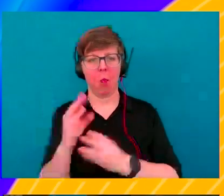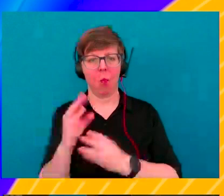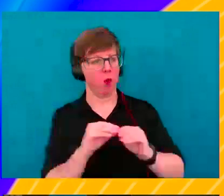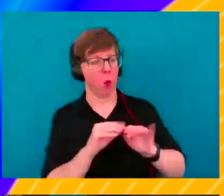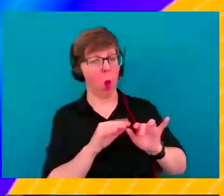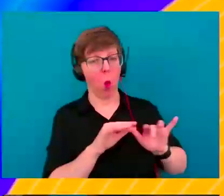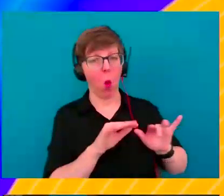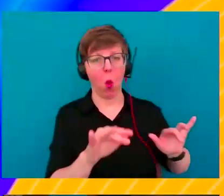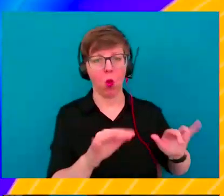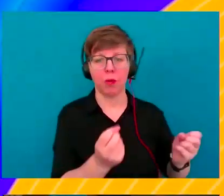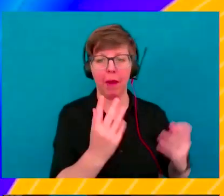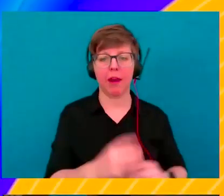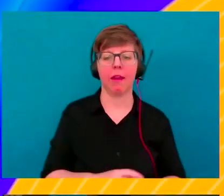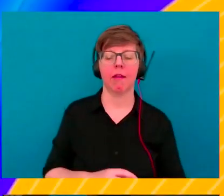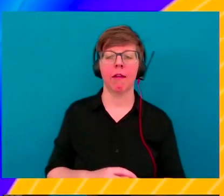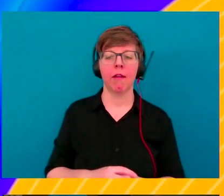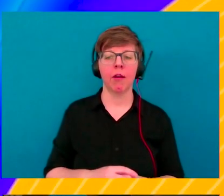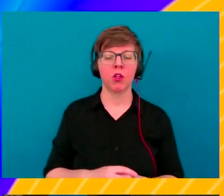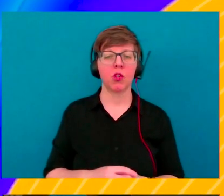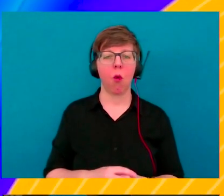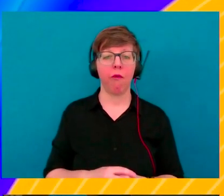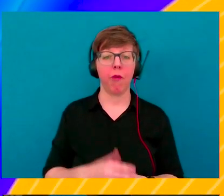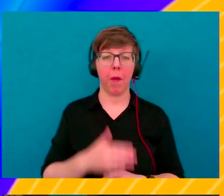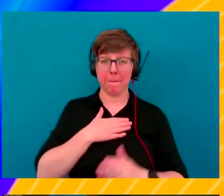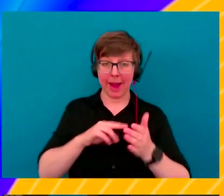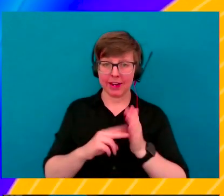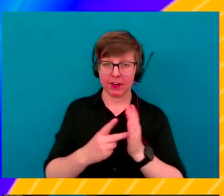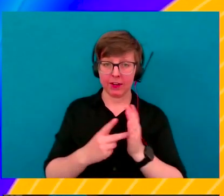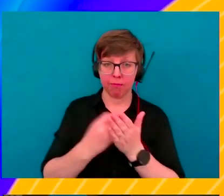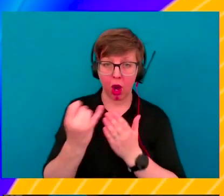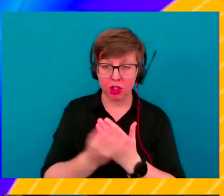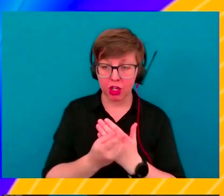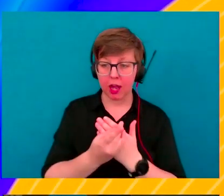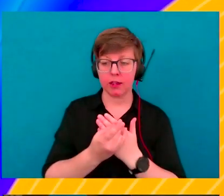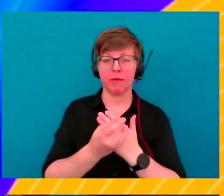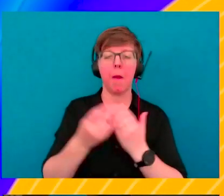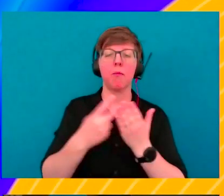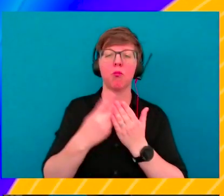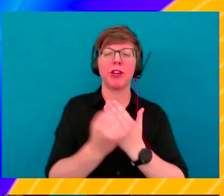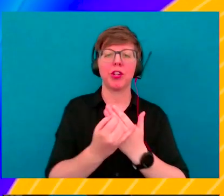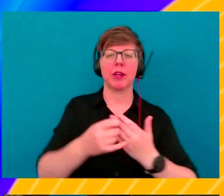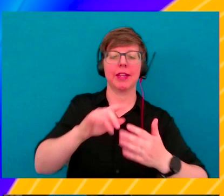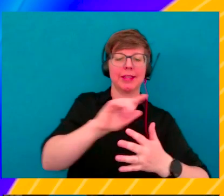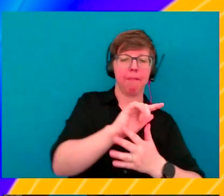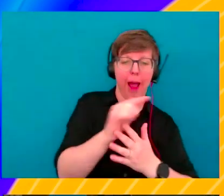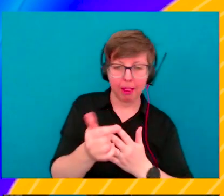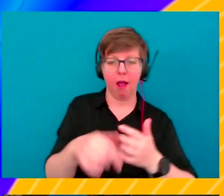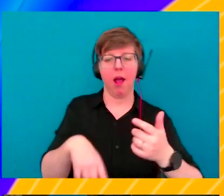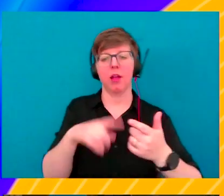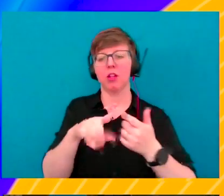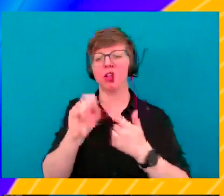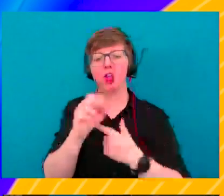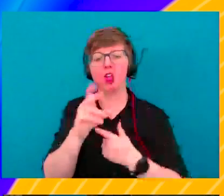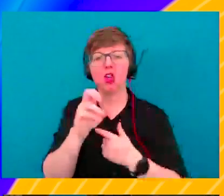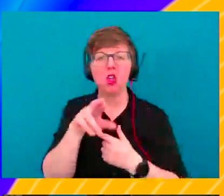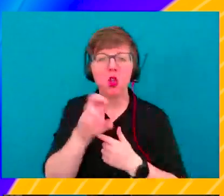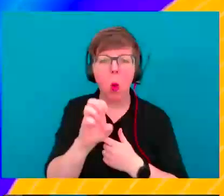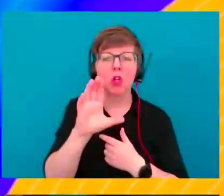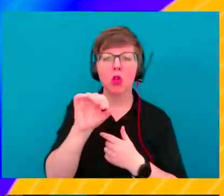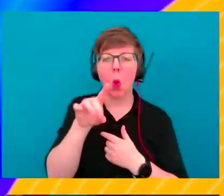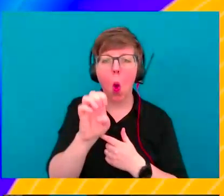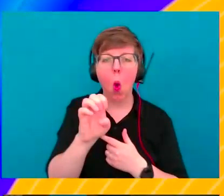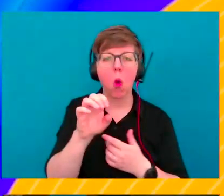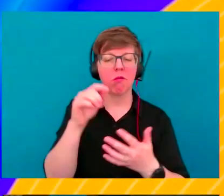defined a project as pipelines, your source code, and all these other areas. So think of it as lifecycle management. So